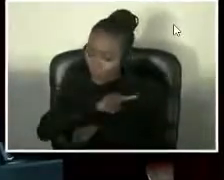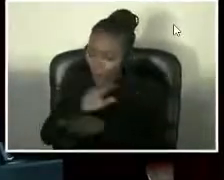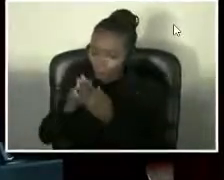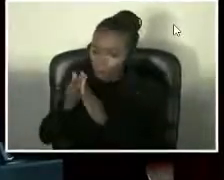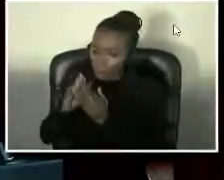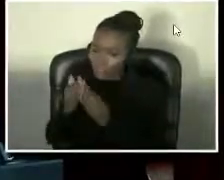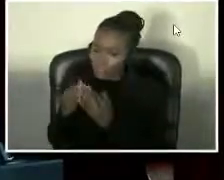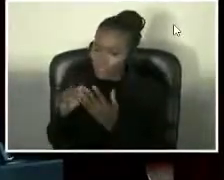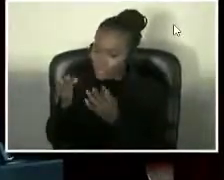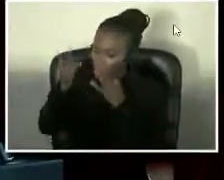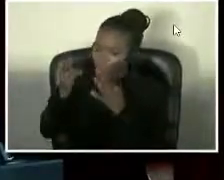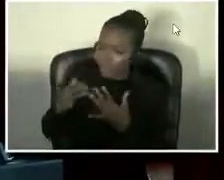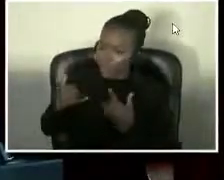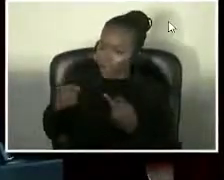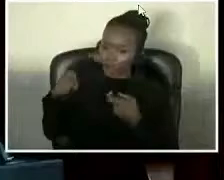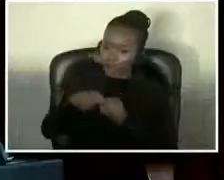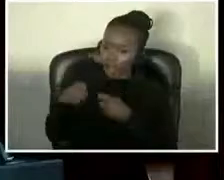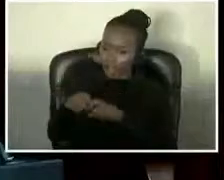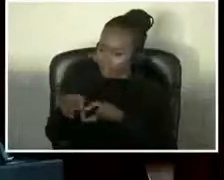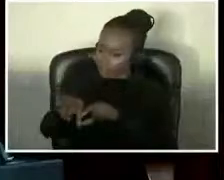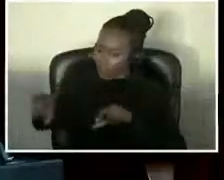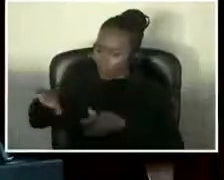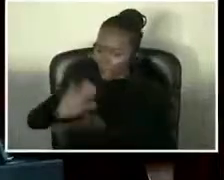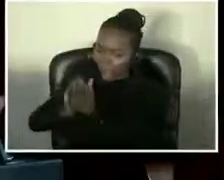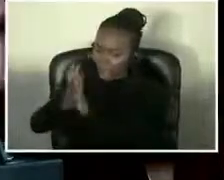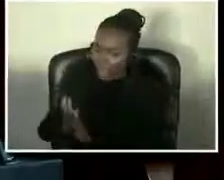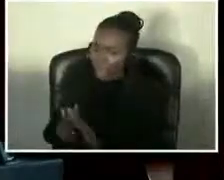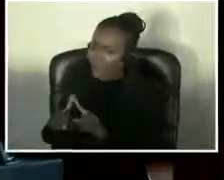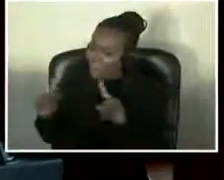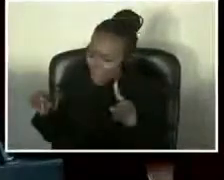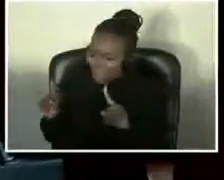municipalities decided to close water